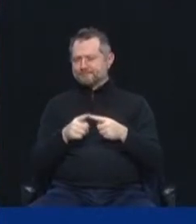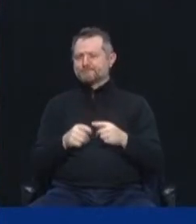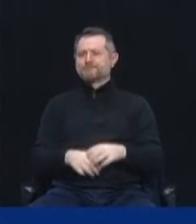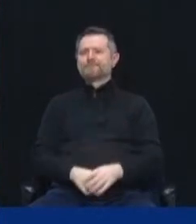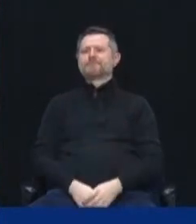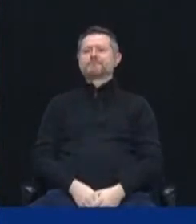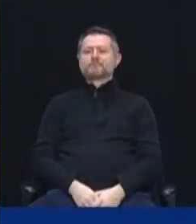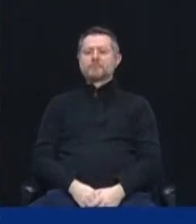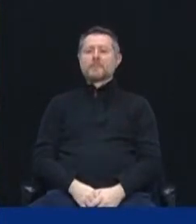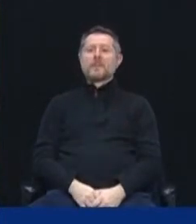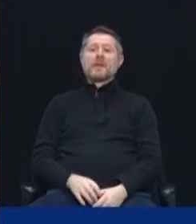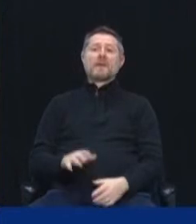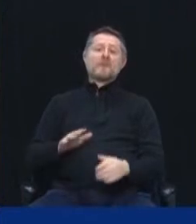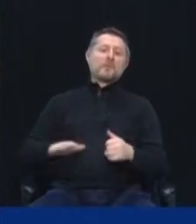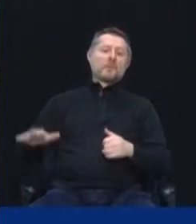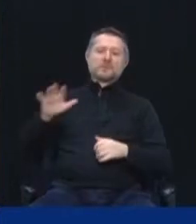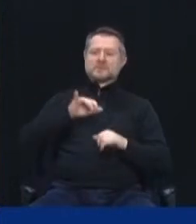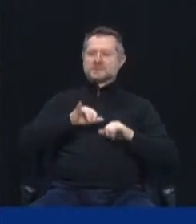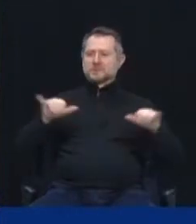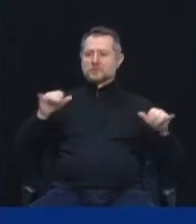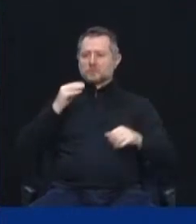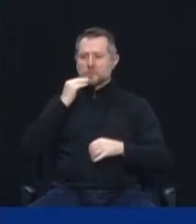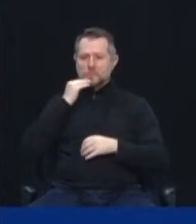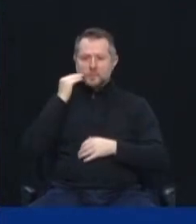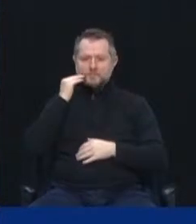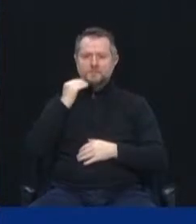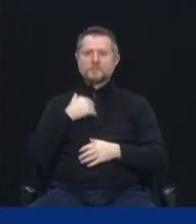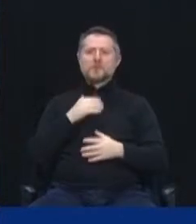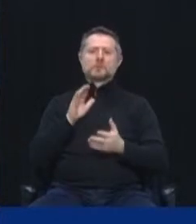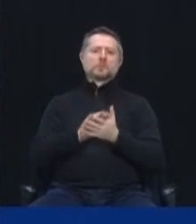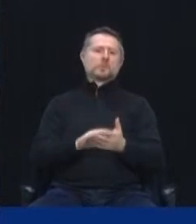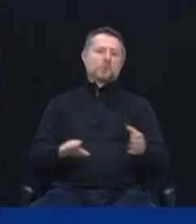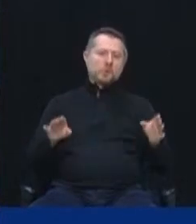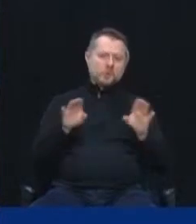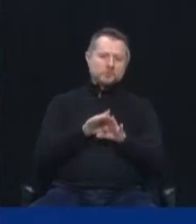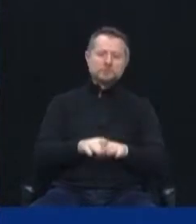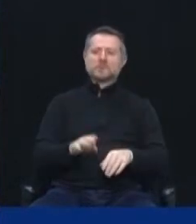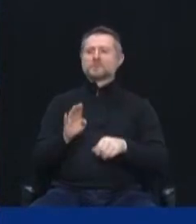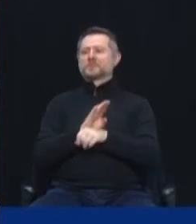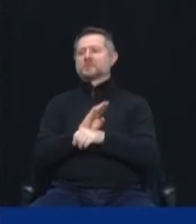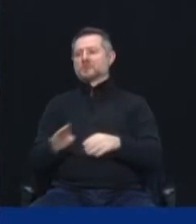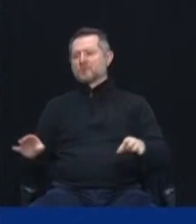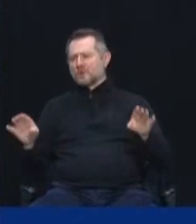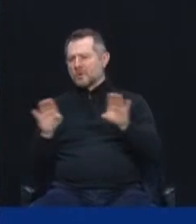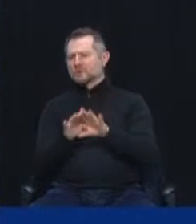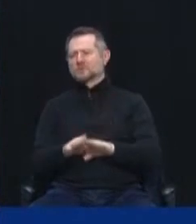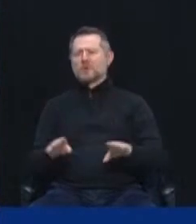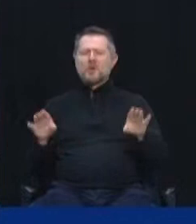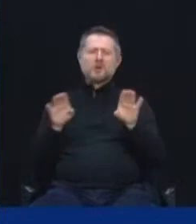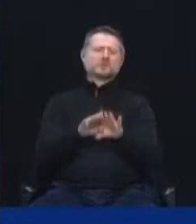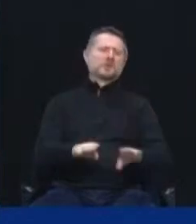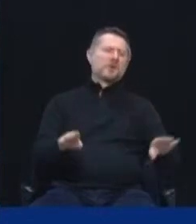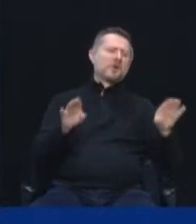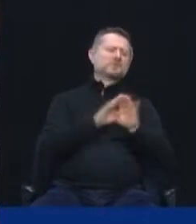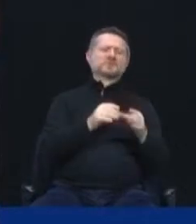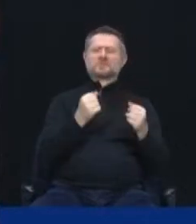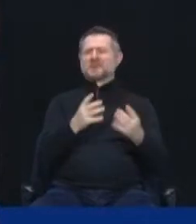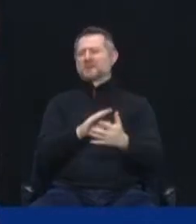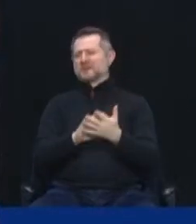everybody stay home. Close the schools, close the businesses, everything closes. You have to stay